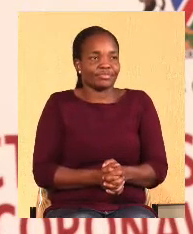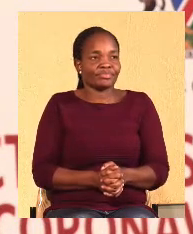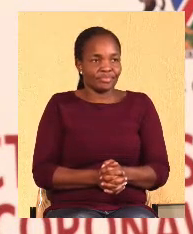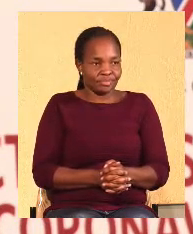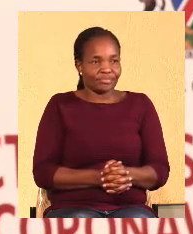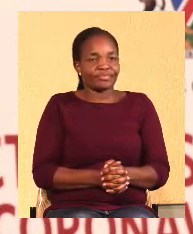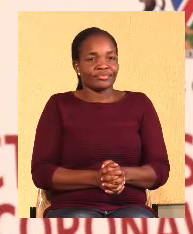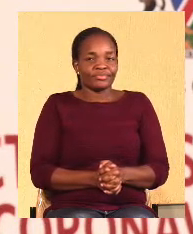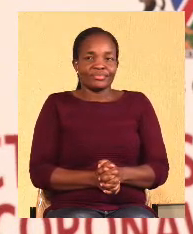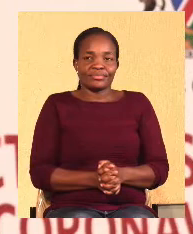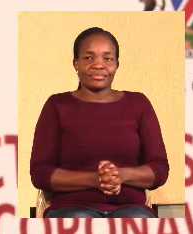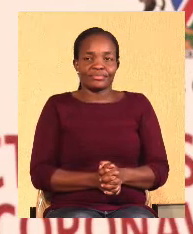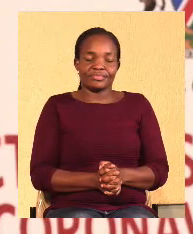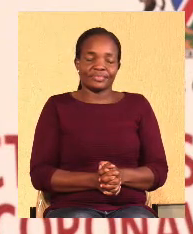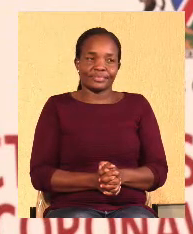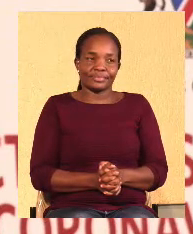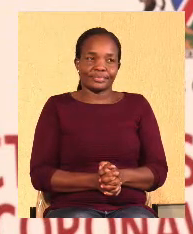grateful for that.